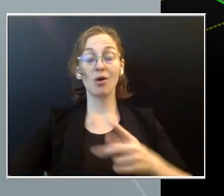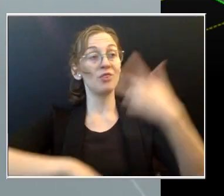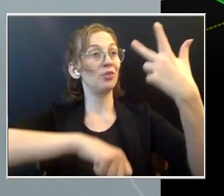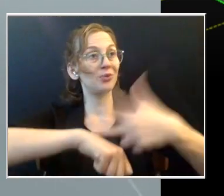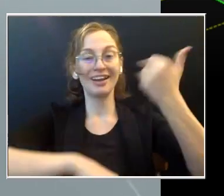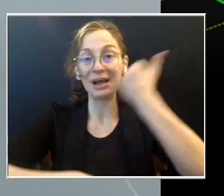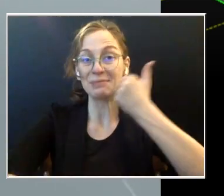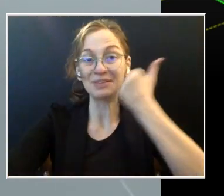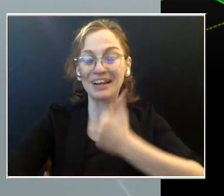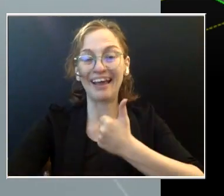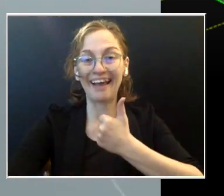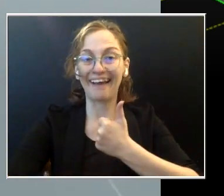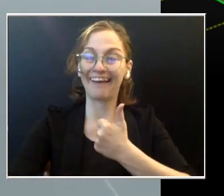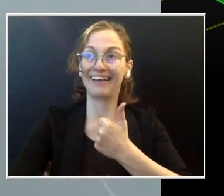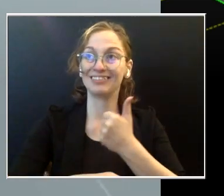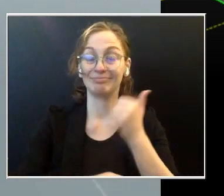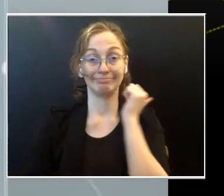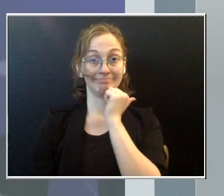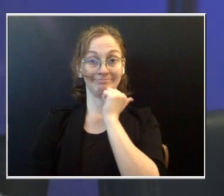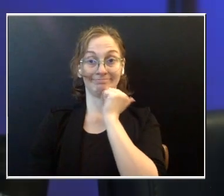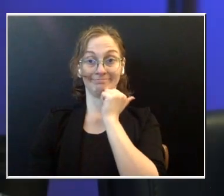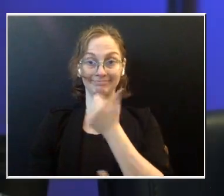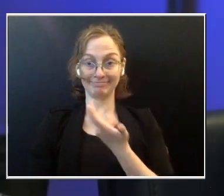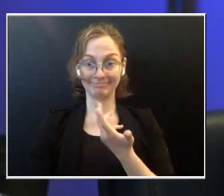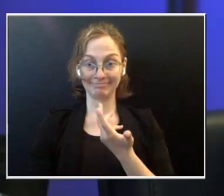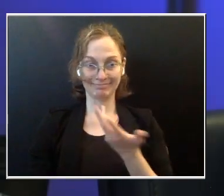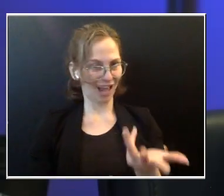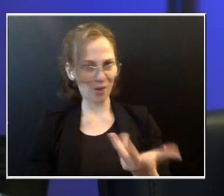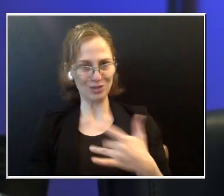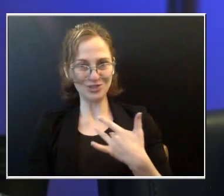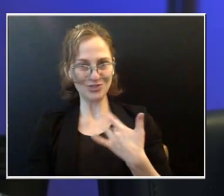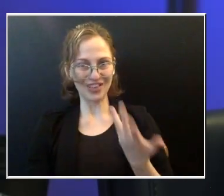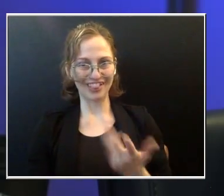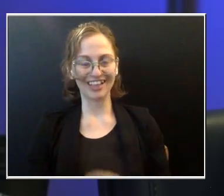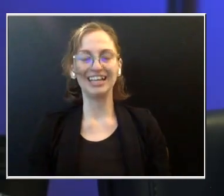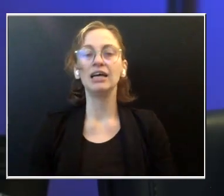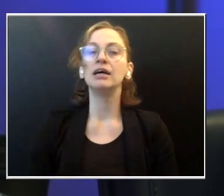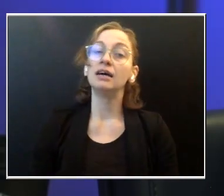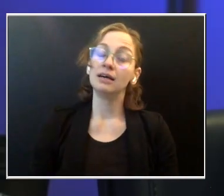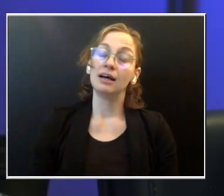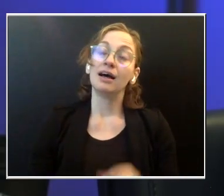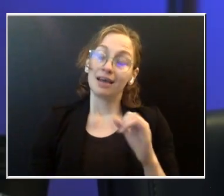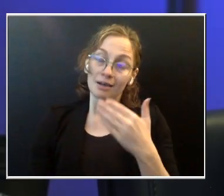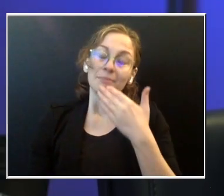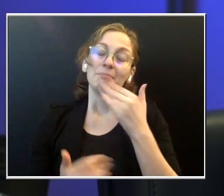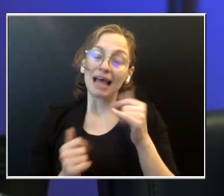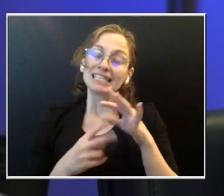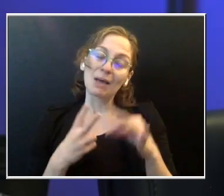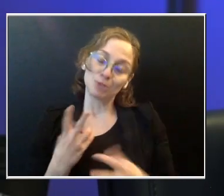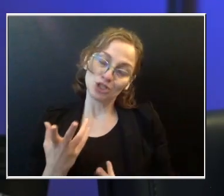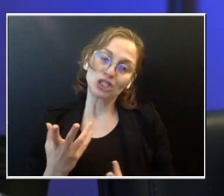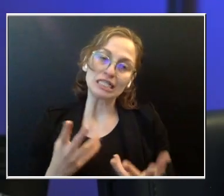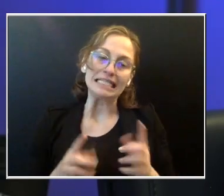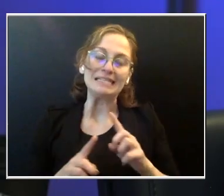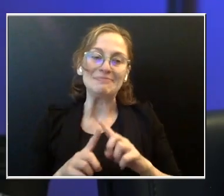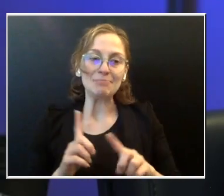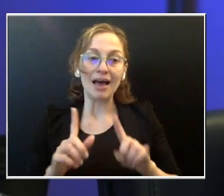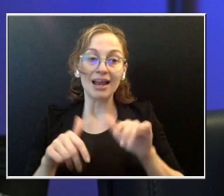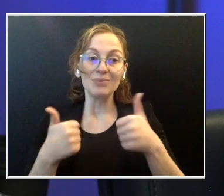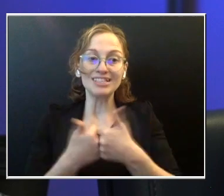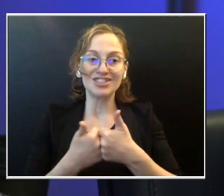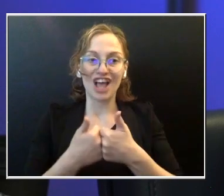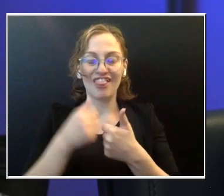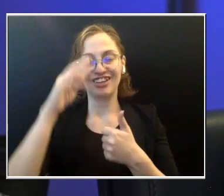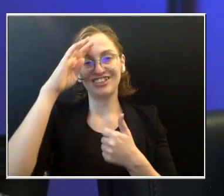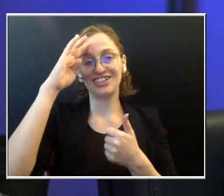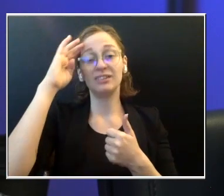Well, it was my best option, and it was challenging. When Dr. Stecklein first told me